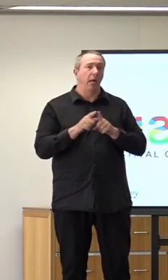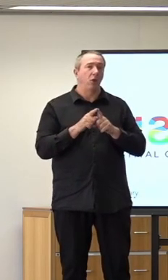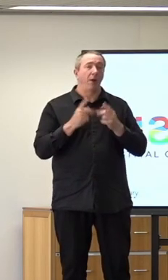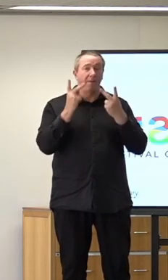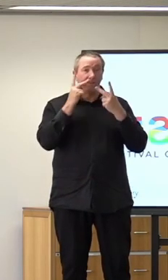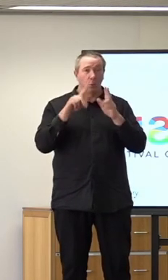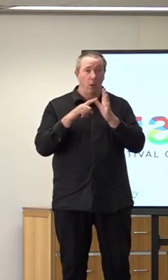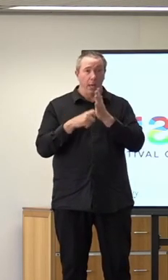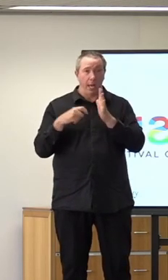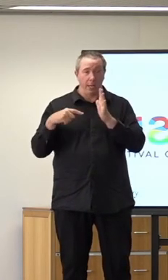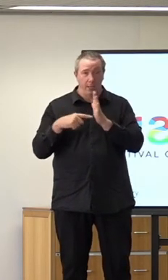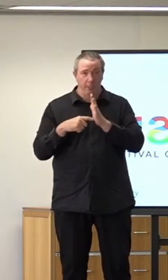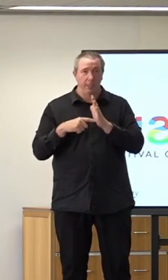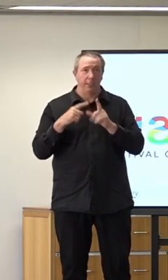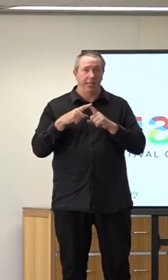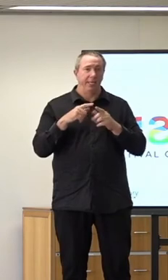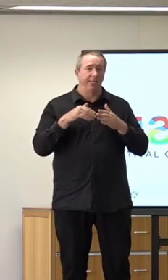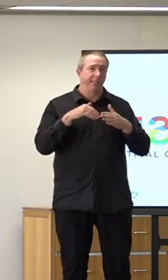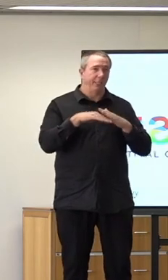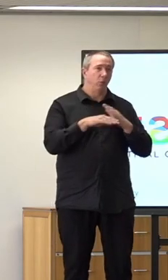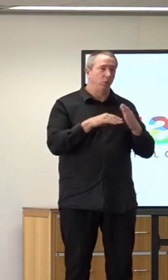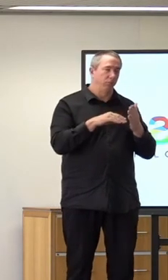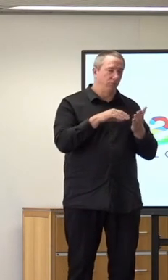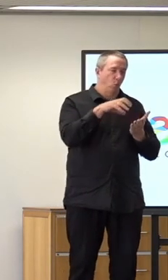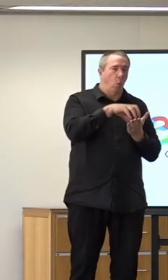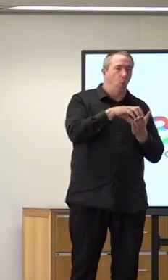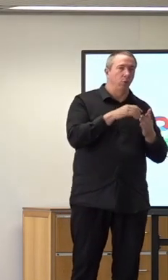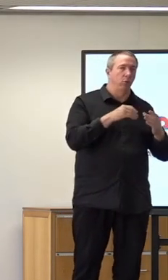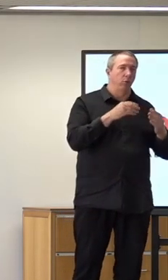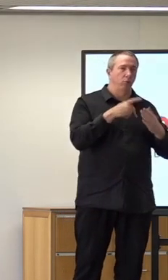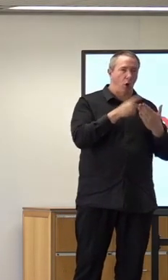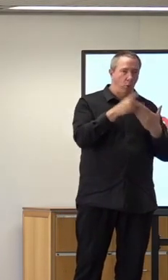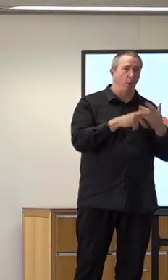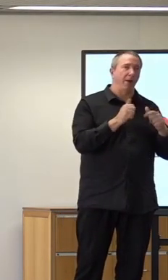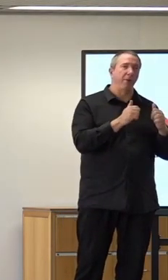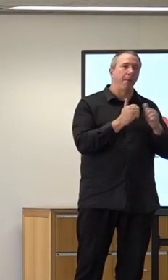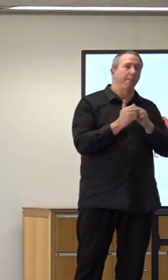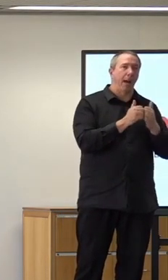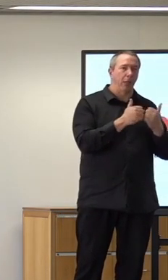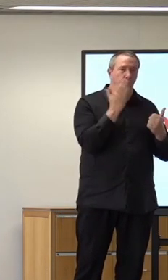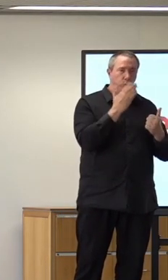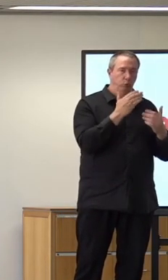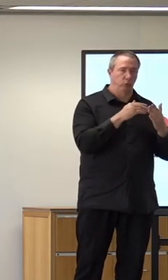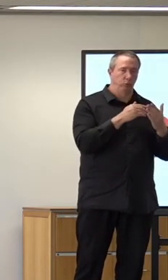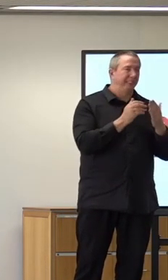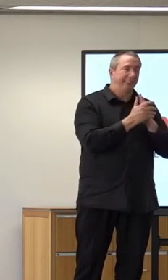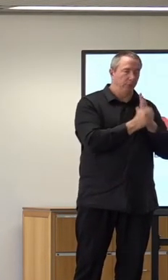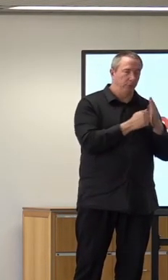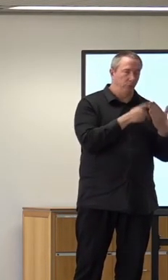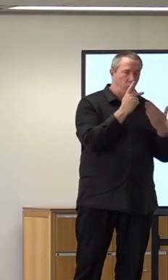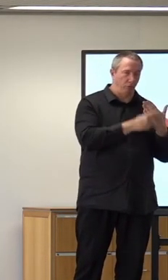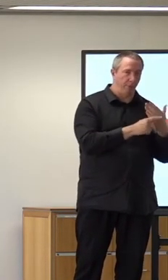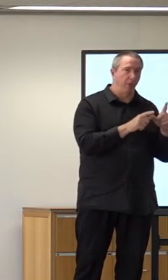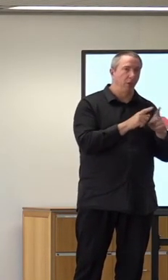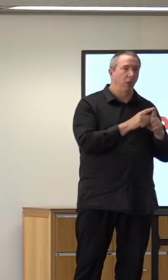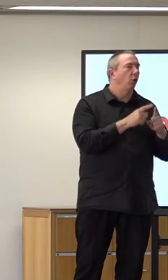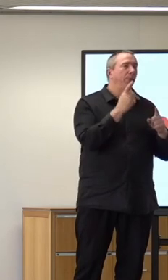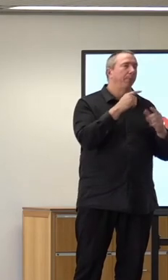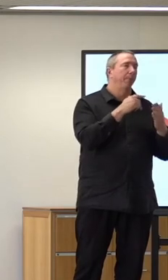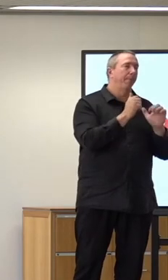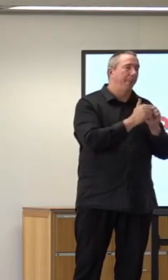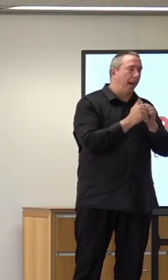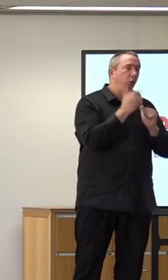arts and inside the core program, we have a partner schools program bringing in schools from